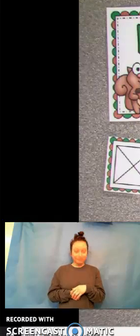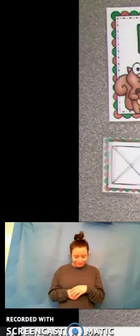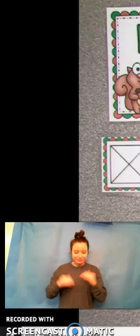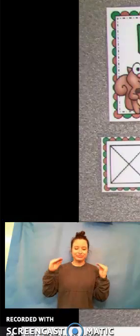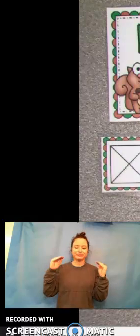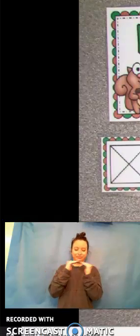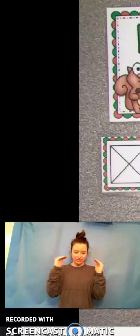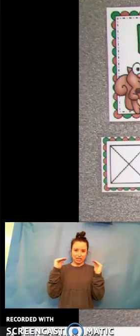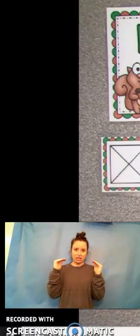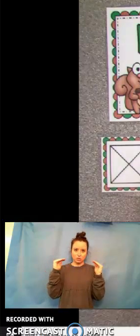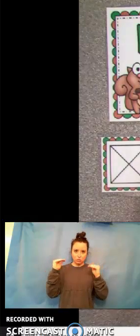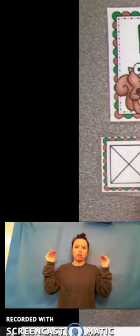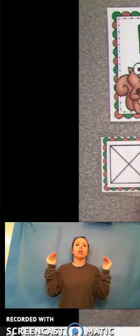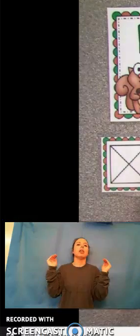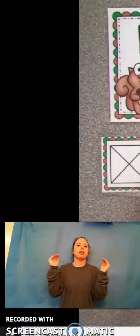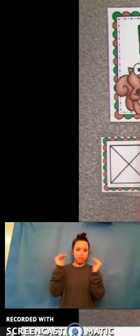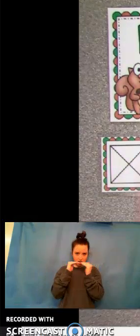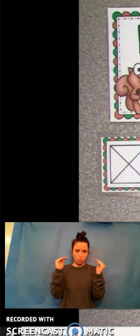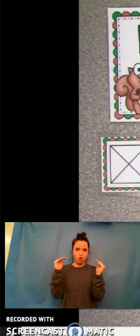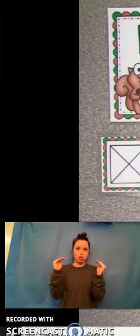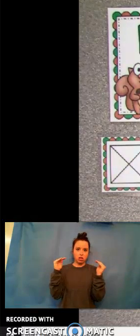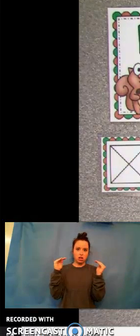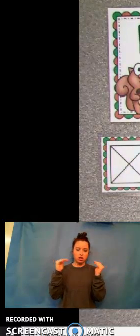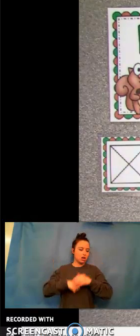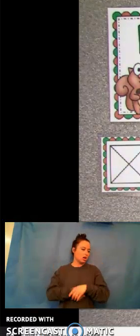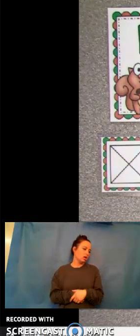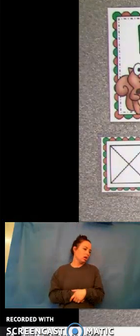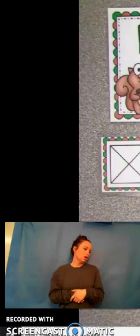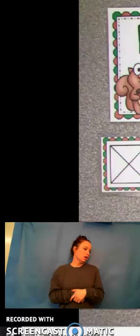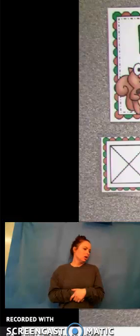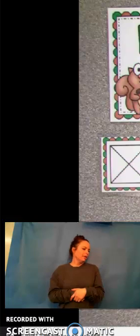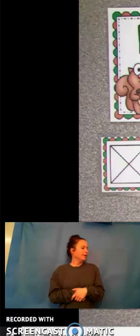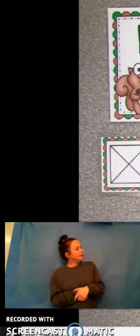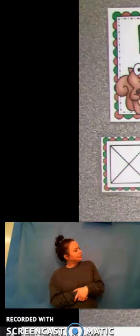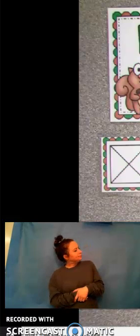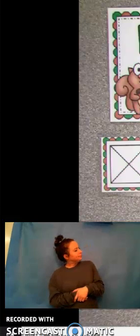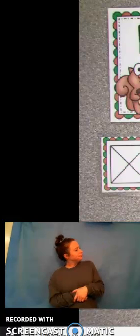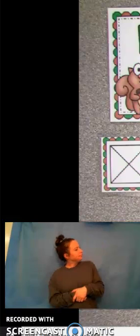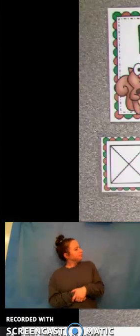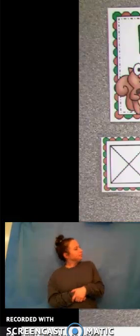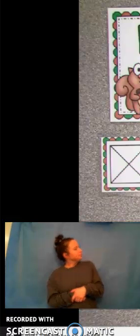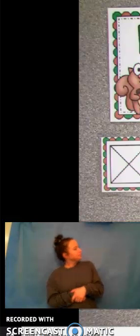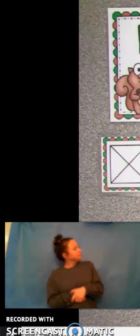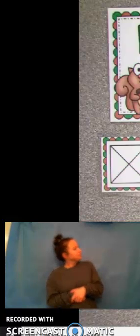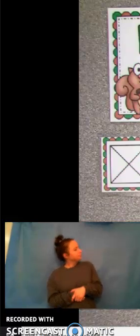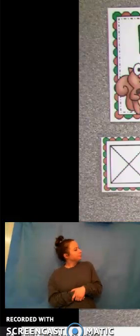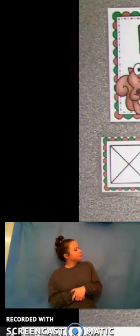Yes. So he goes over here to equal. What about this circle?